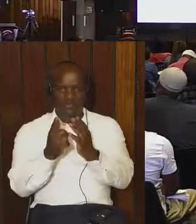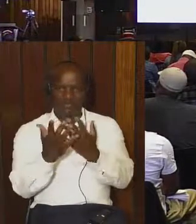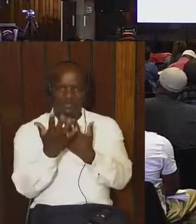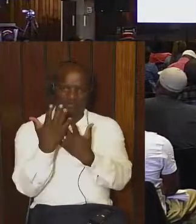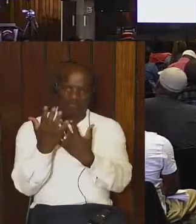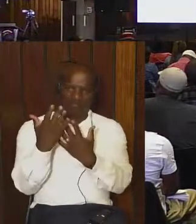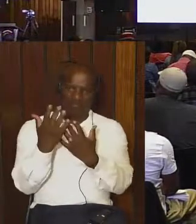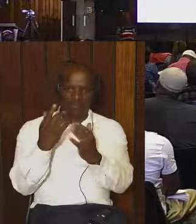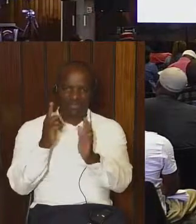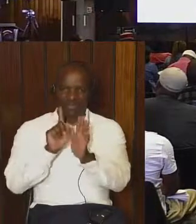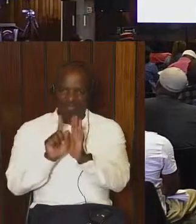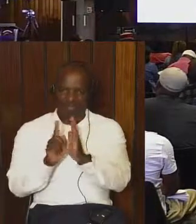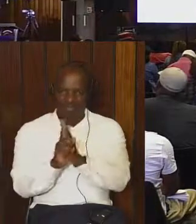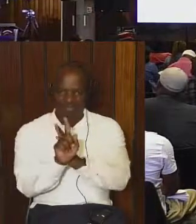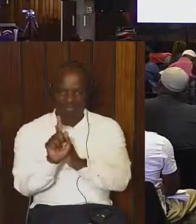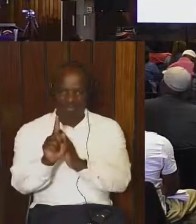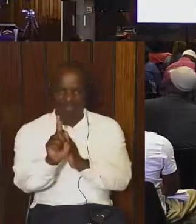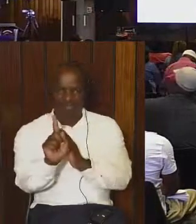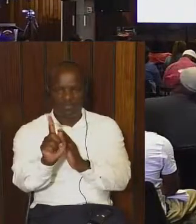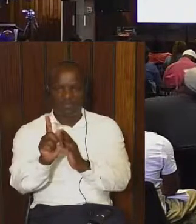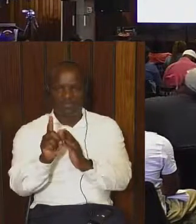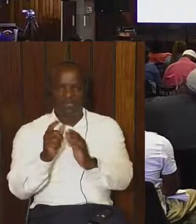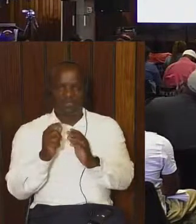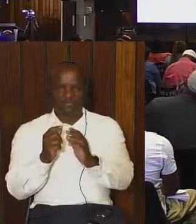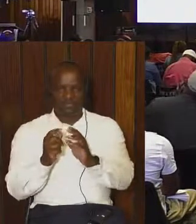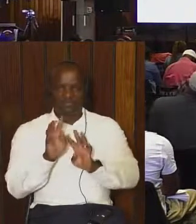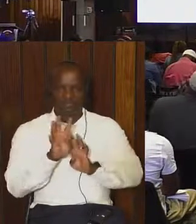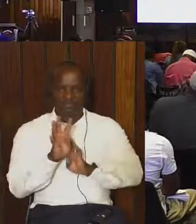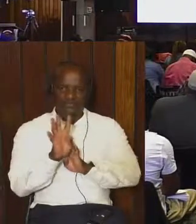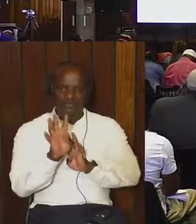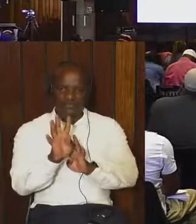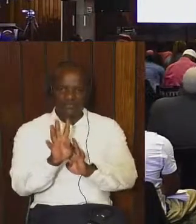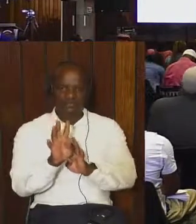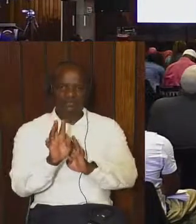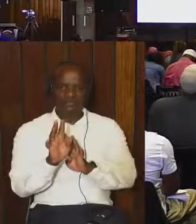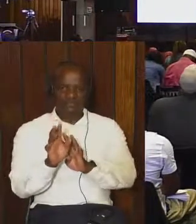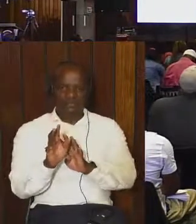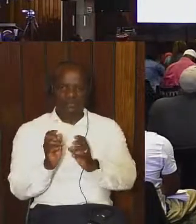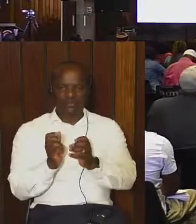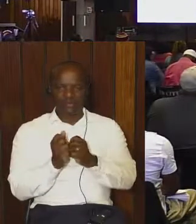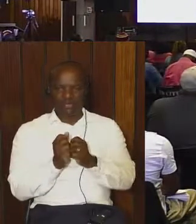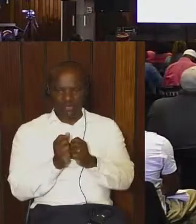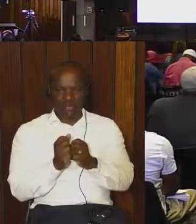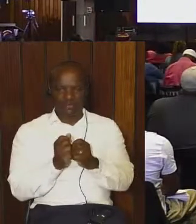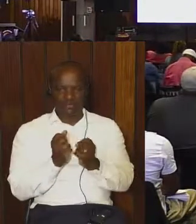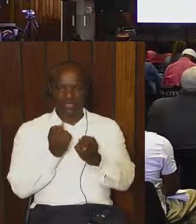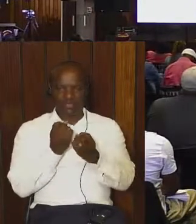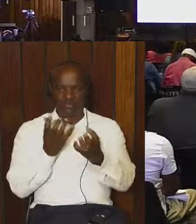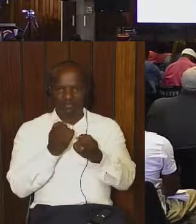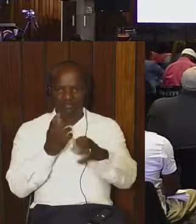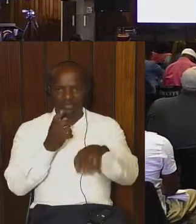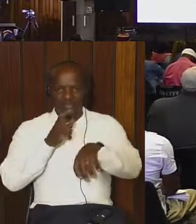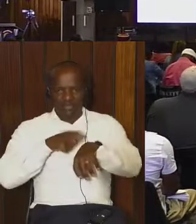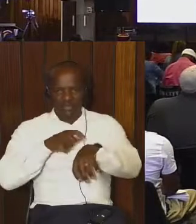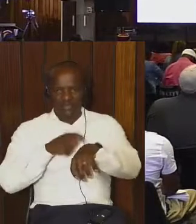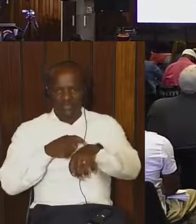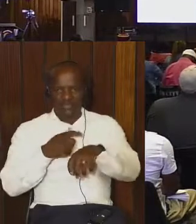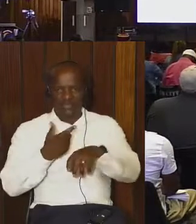shrubs, and they are, most of the time they are actually